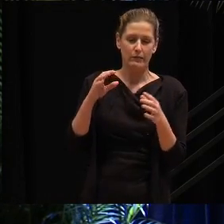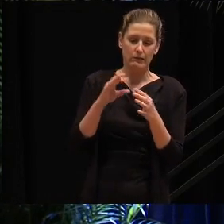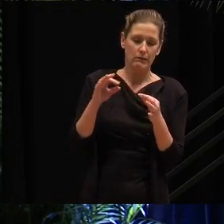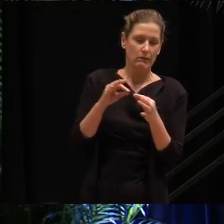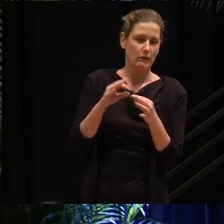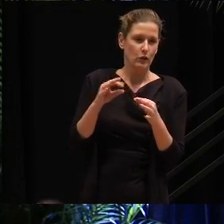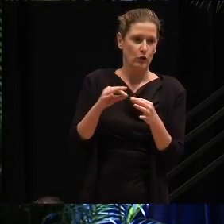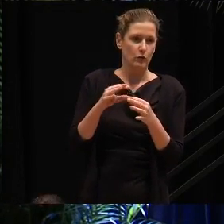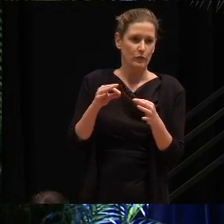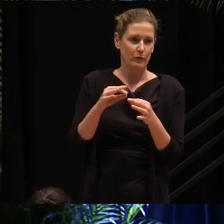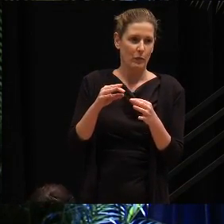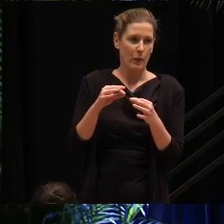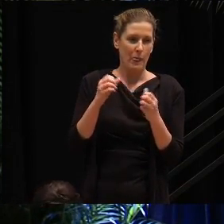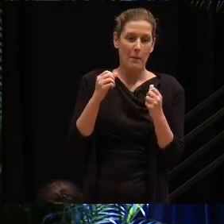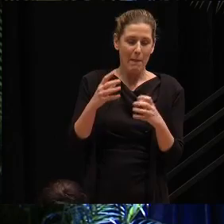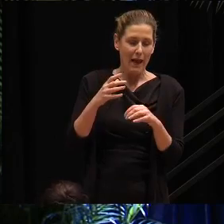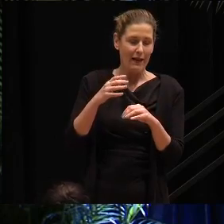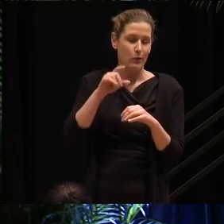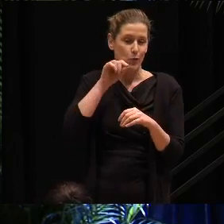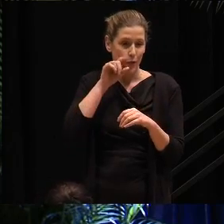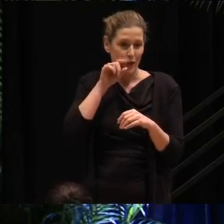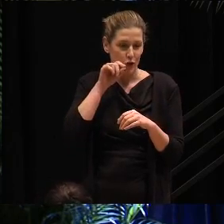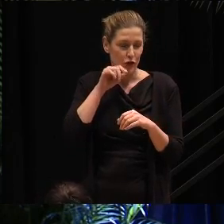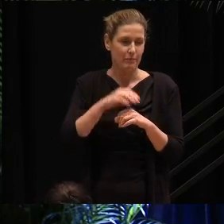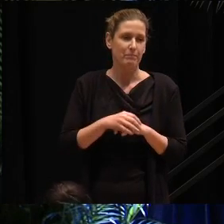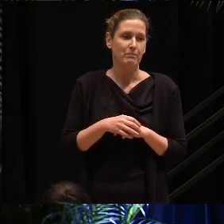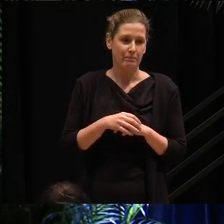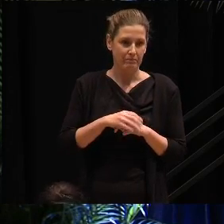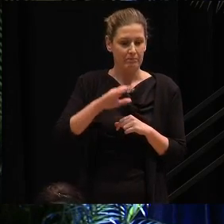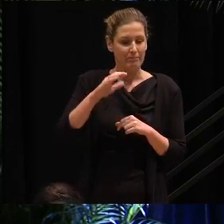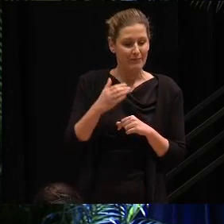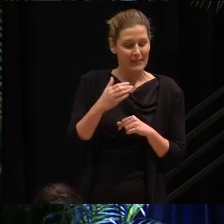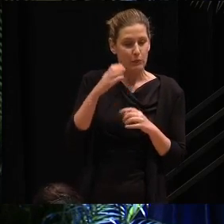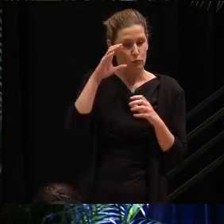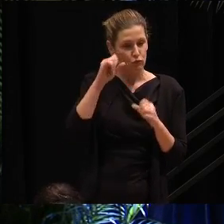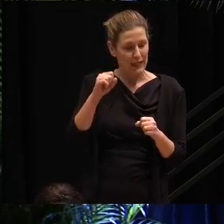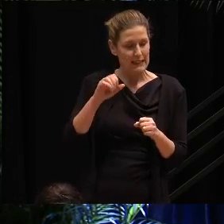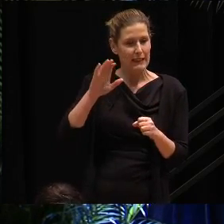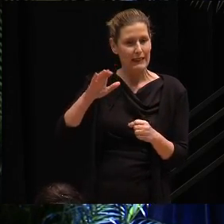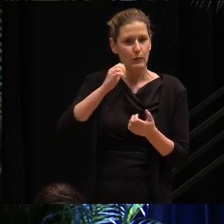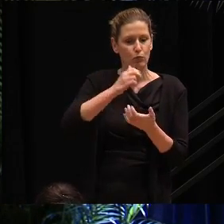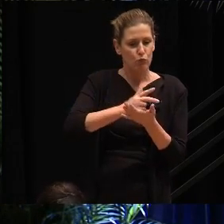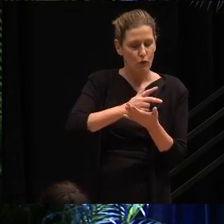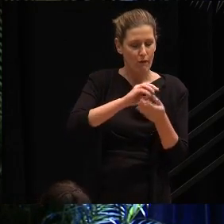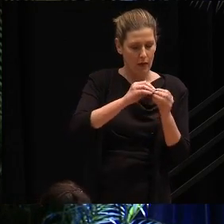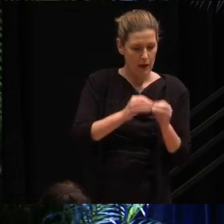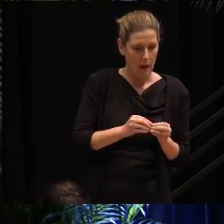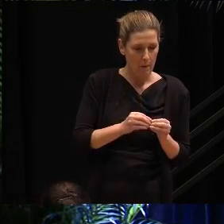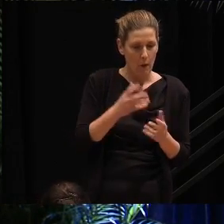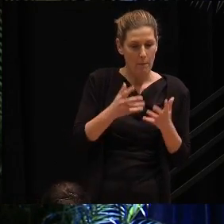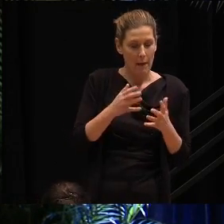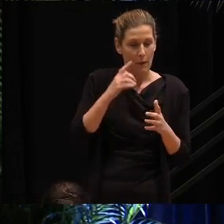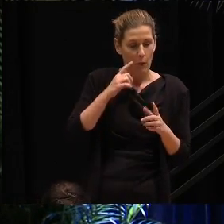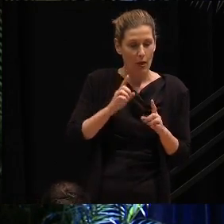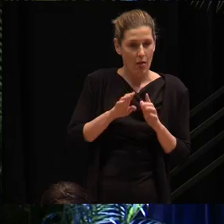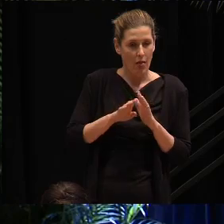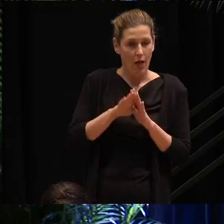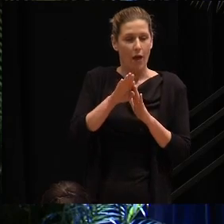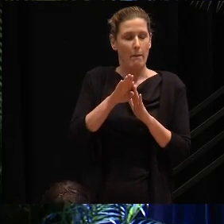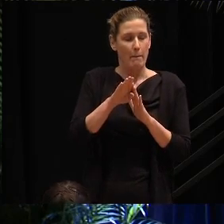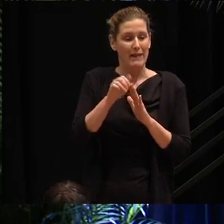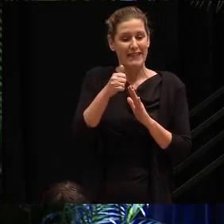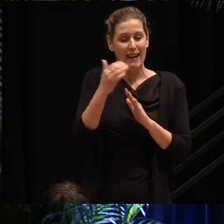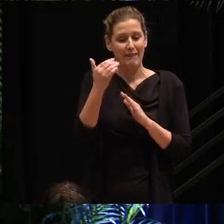statements, many of them on Twitter. It seems like President Trump's approval rating might go up by 10, who knows,